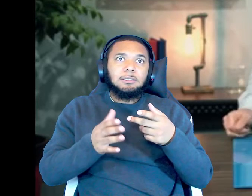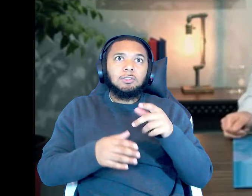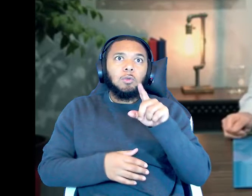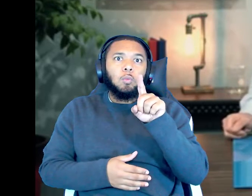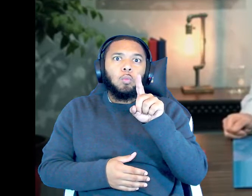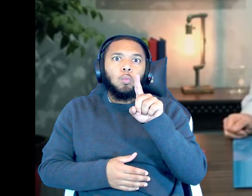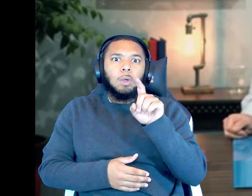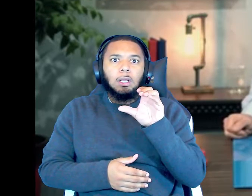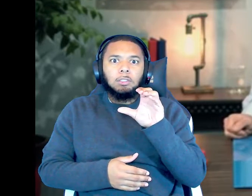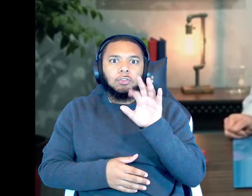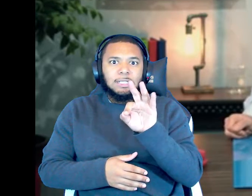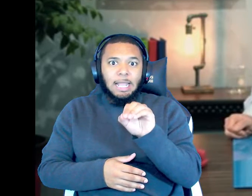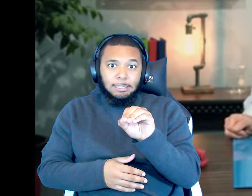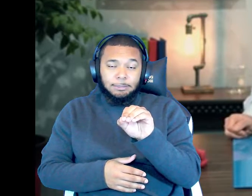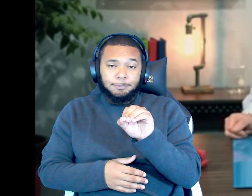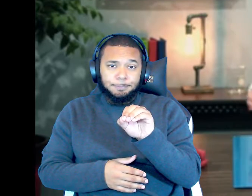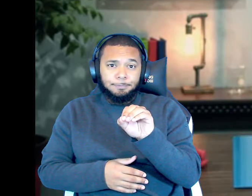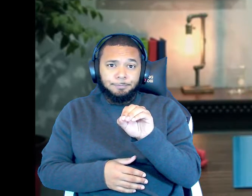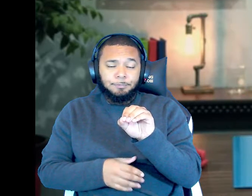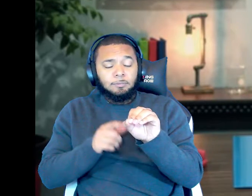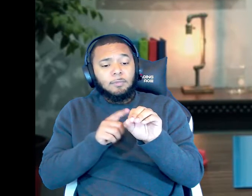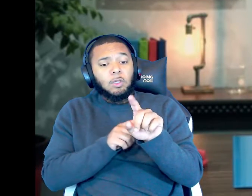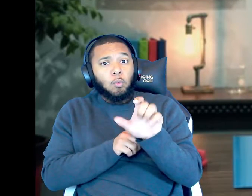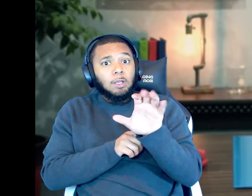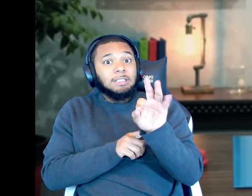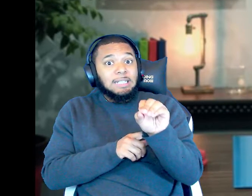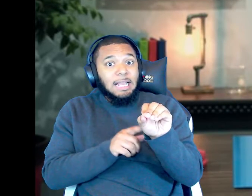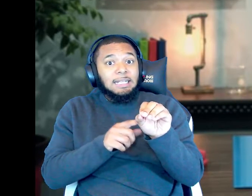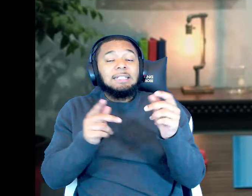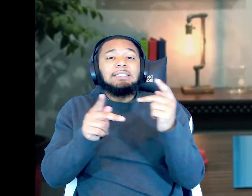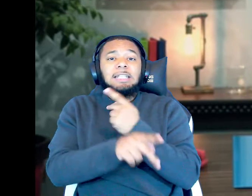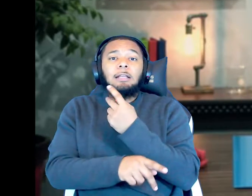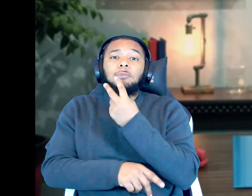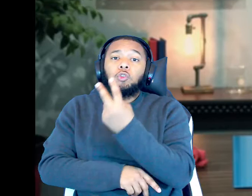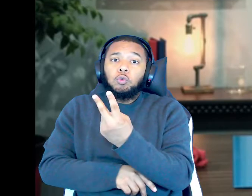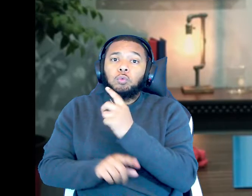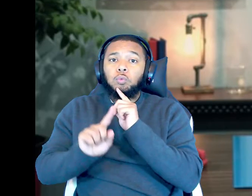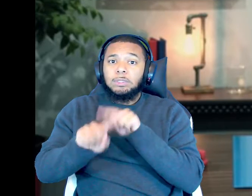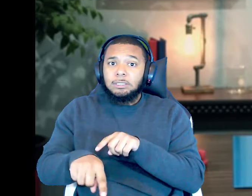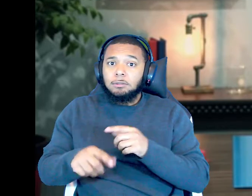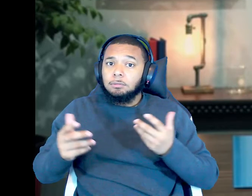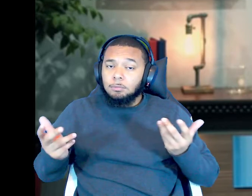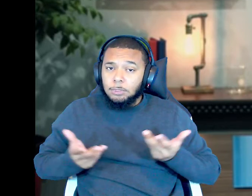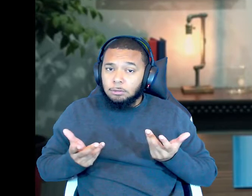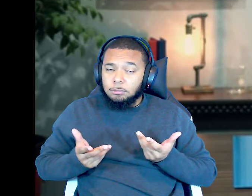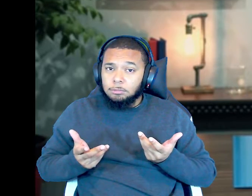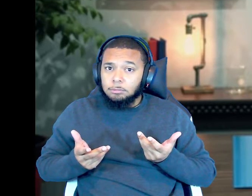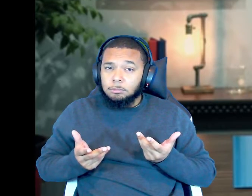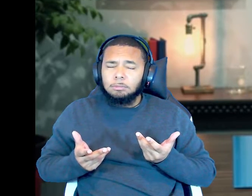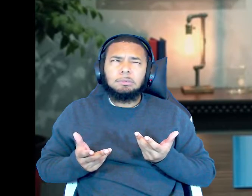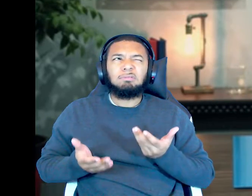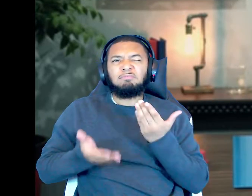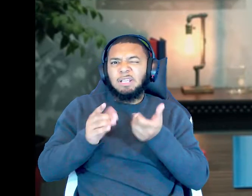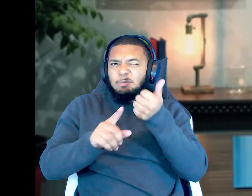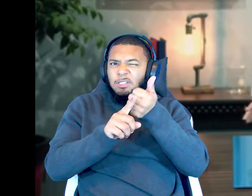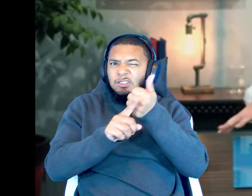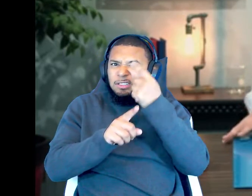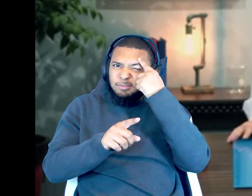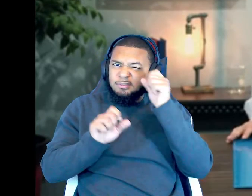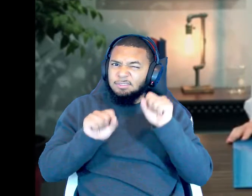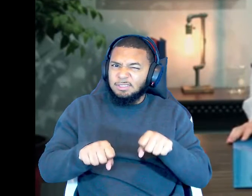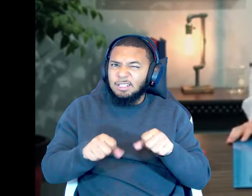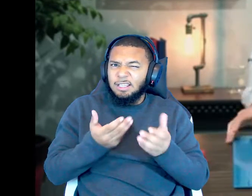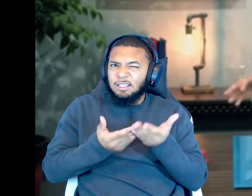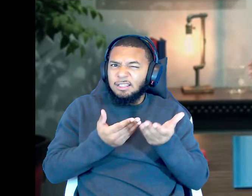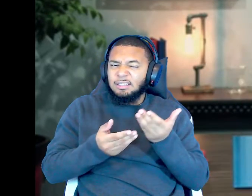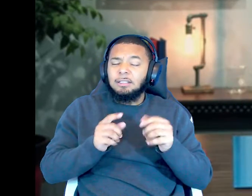one of the zeros off, you get 190. 190 times 2. Well, you might be able to do that in your head with some mental